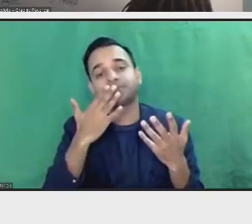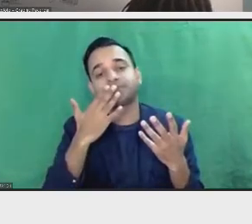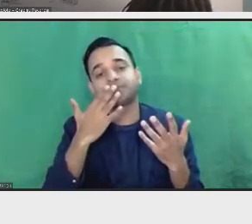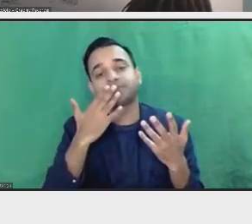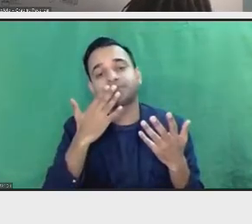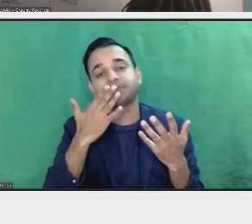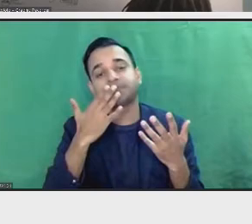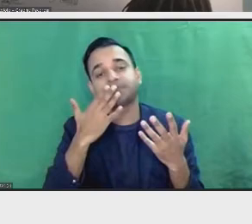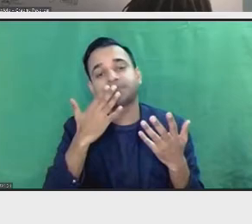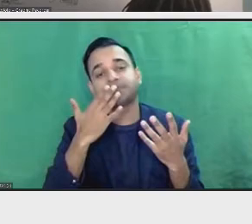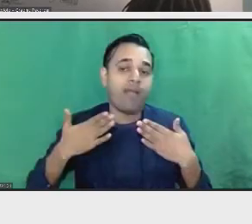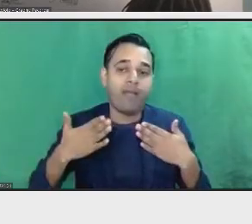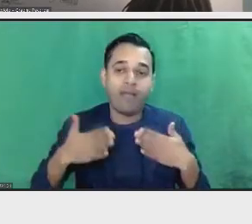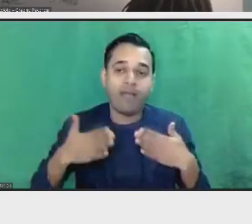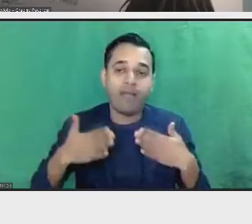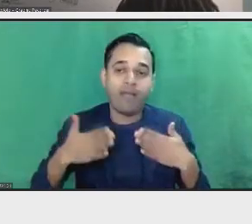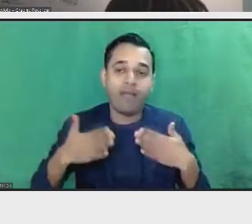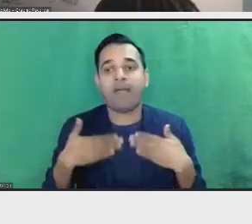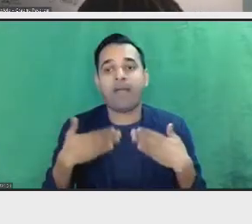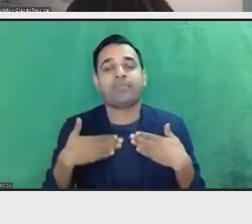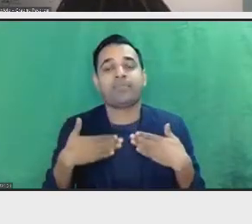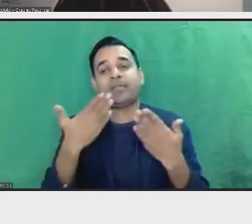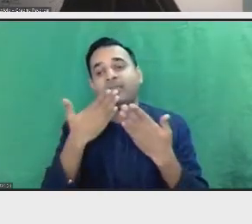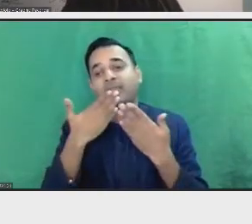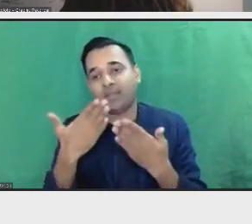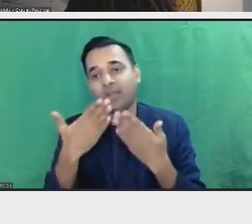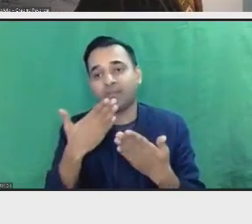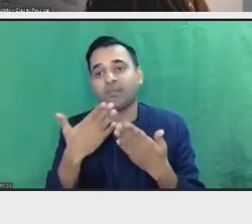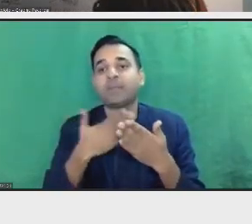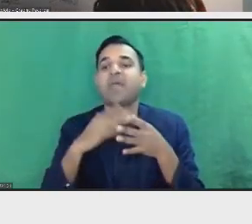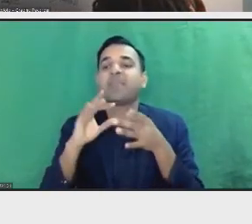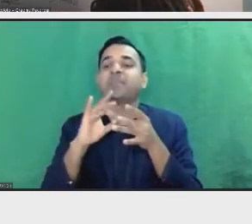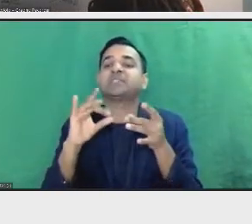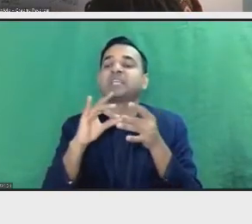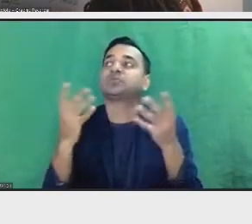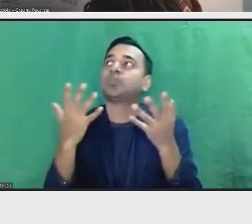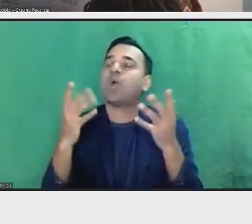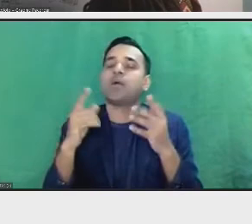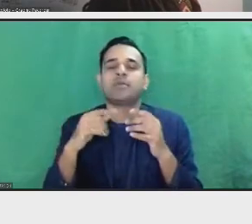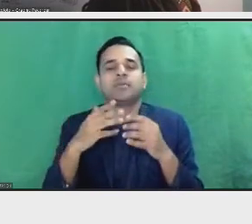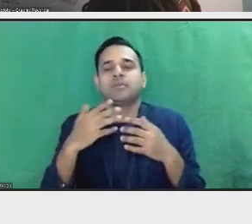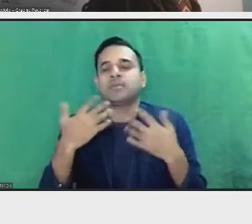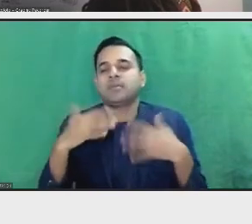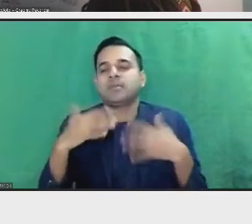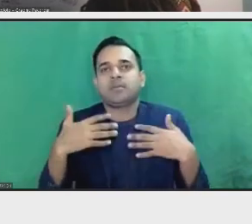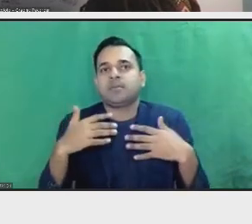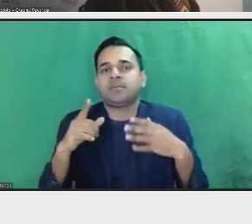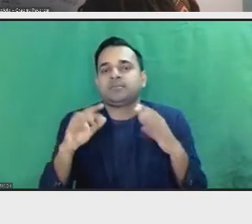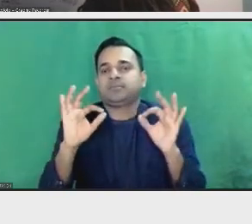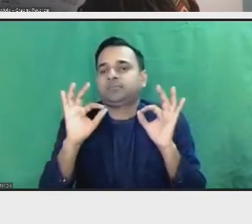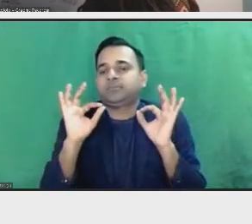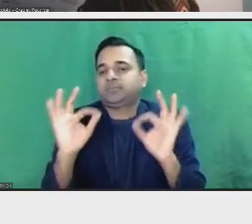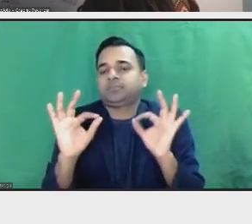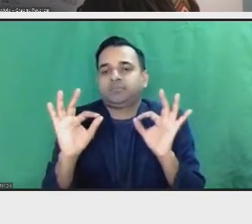an extraordinary opportunity. We have the chance to work together to give voice to